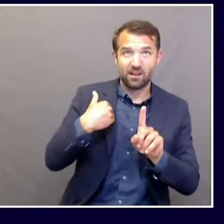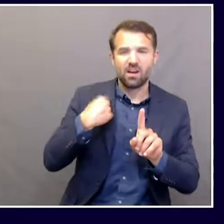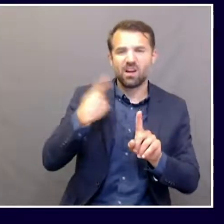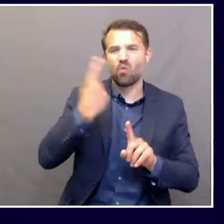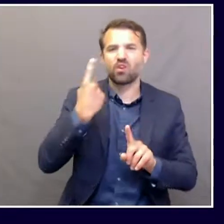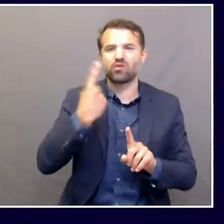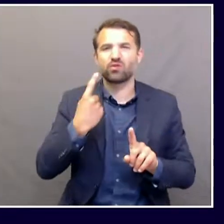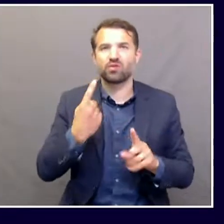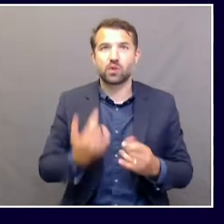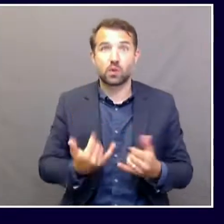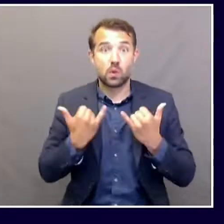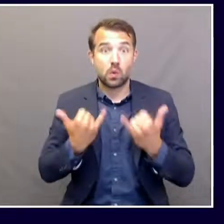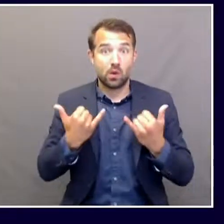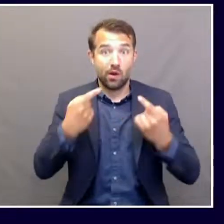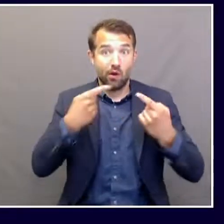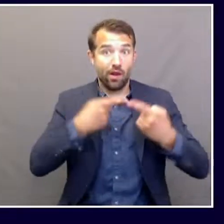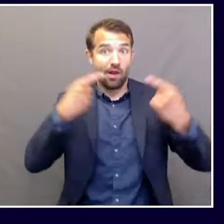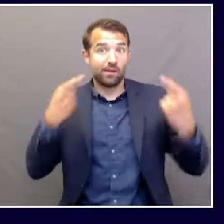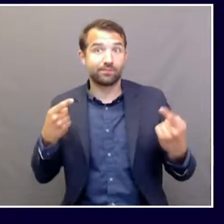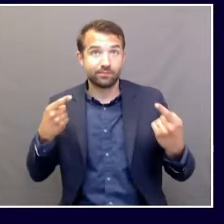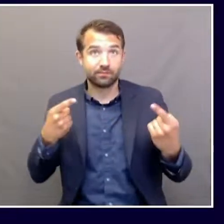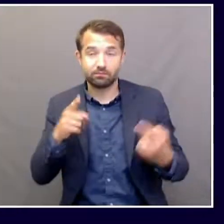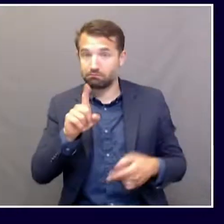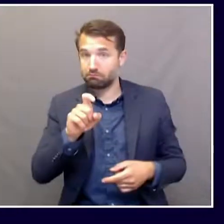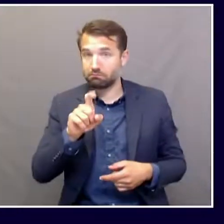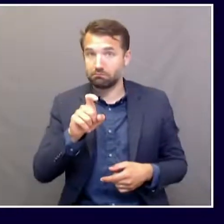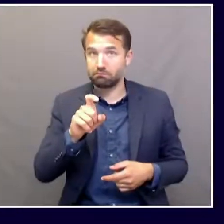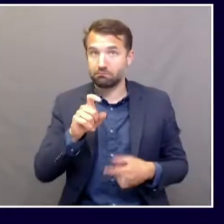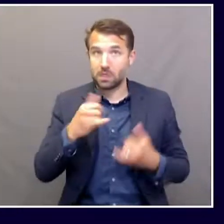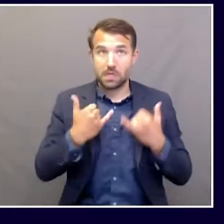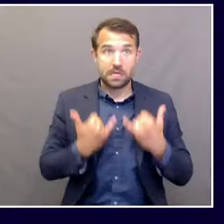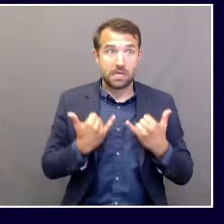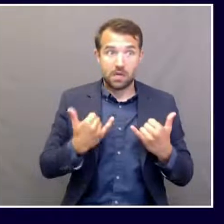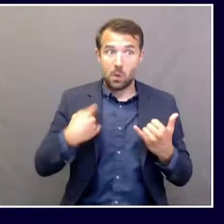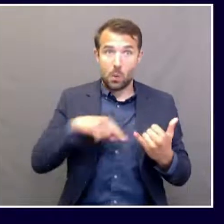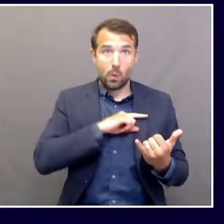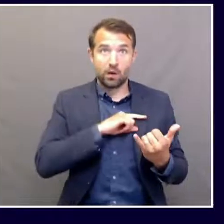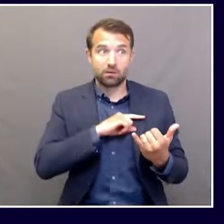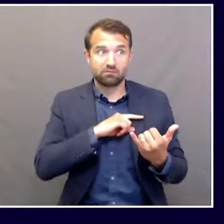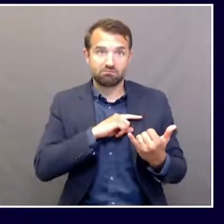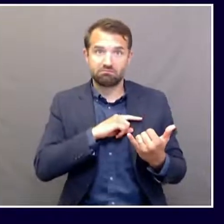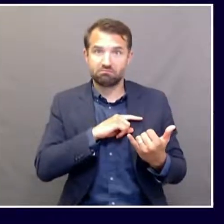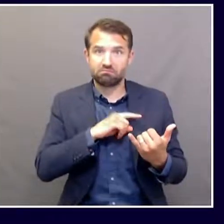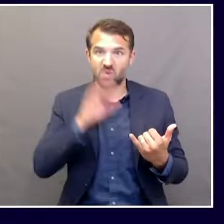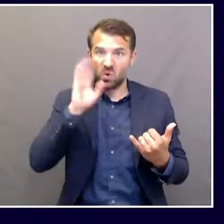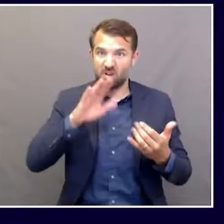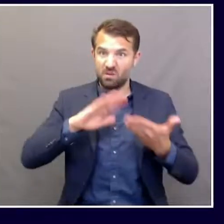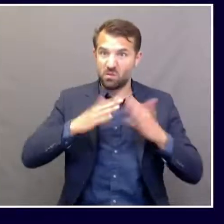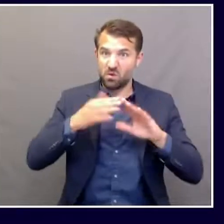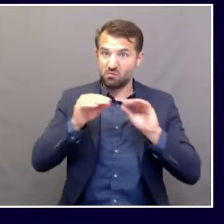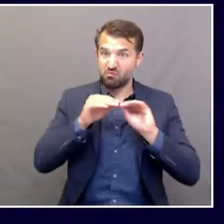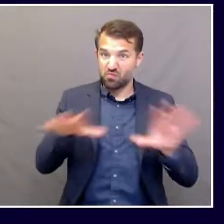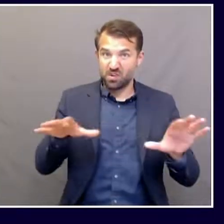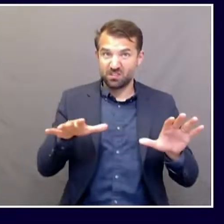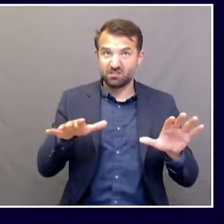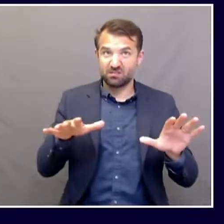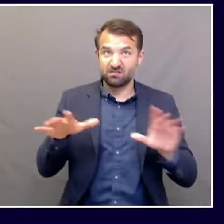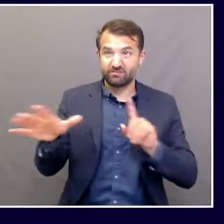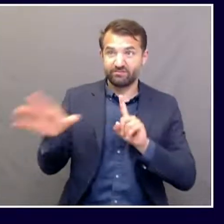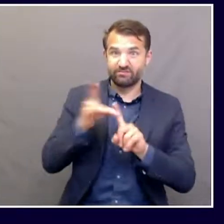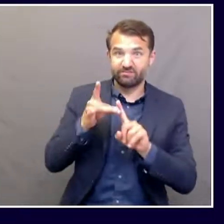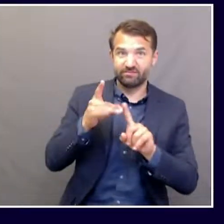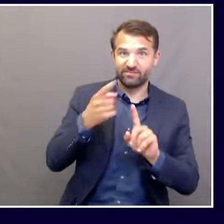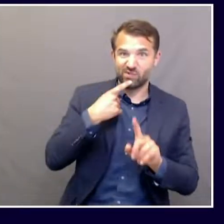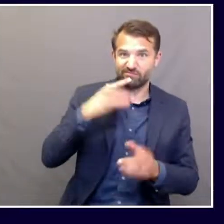are we reaching that point soon in some areas where community transmission really isn't happening and new cases are